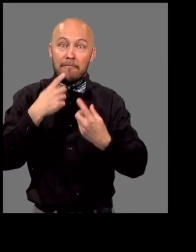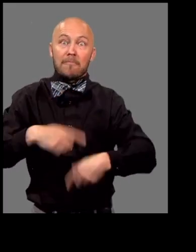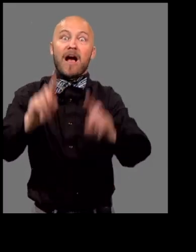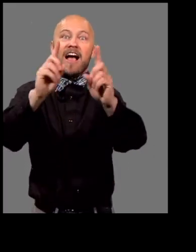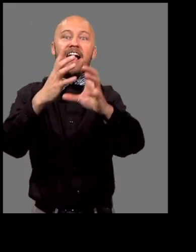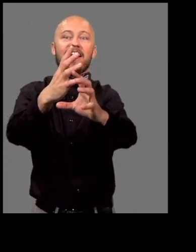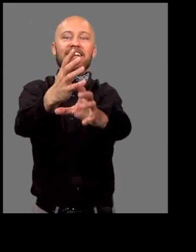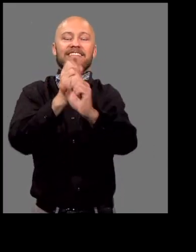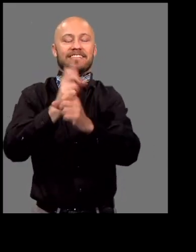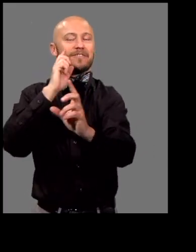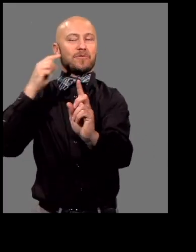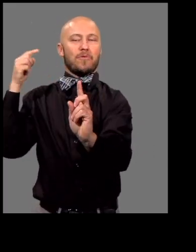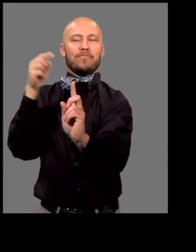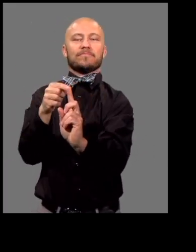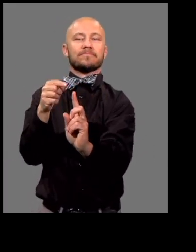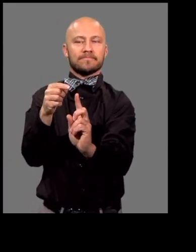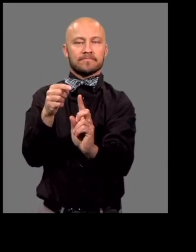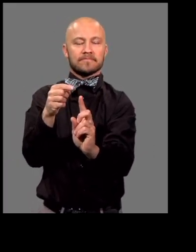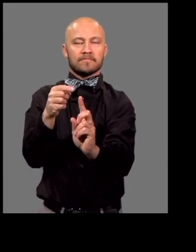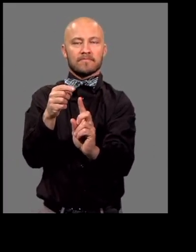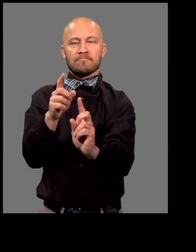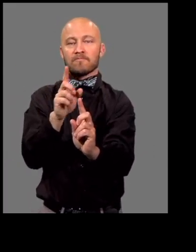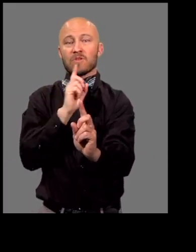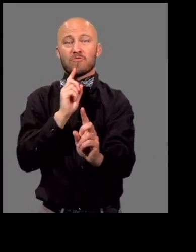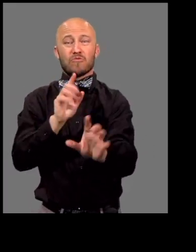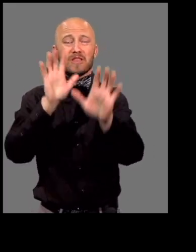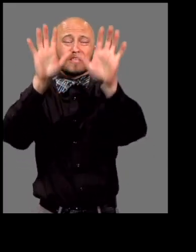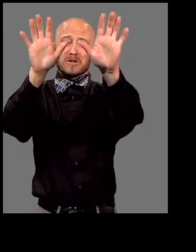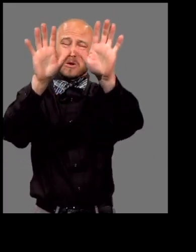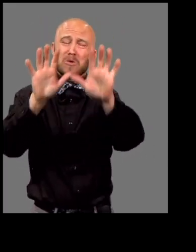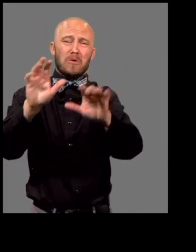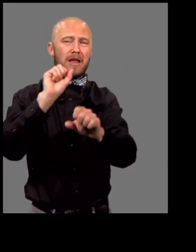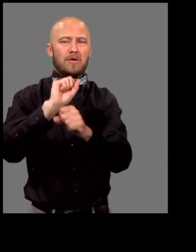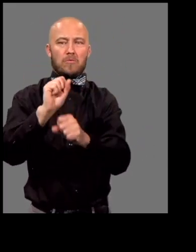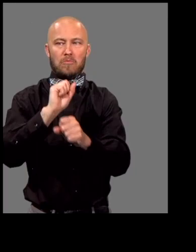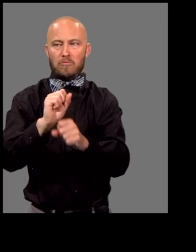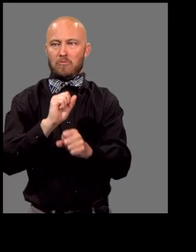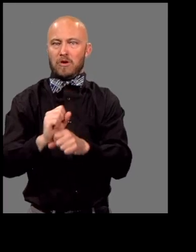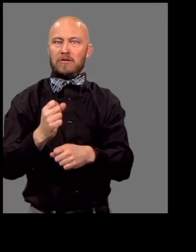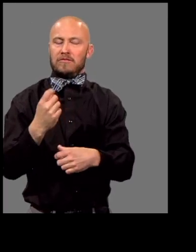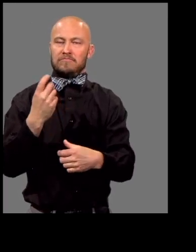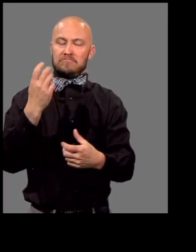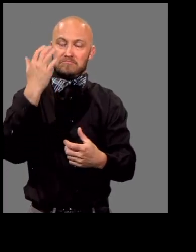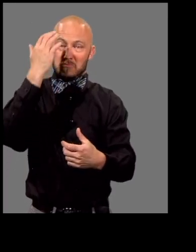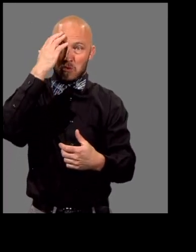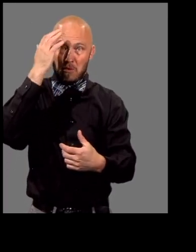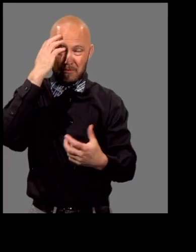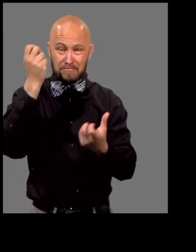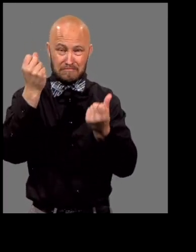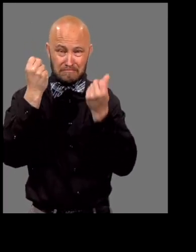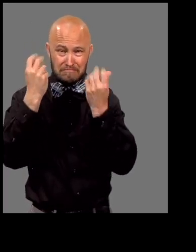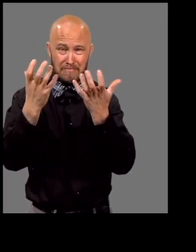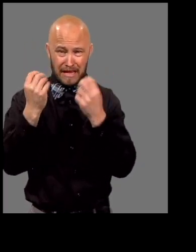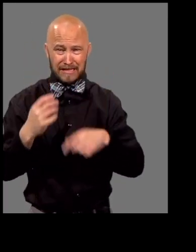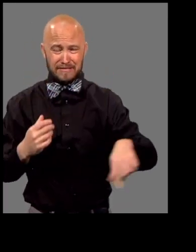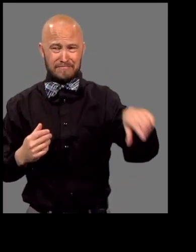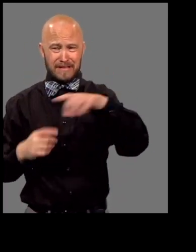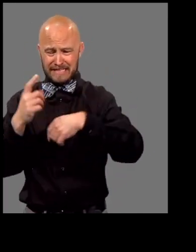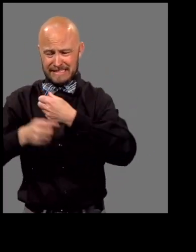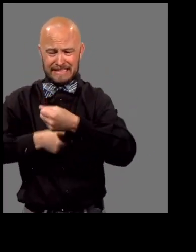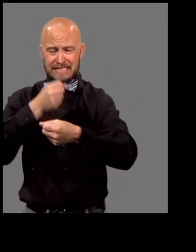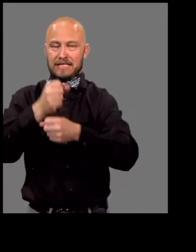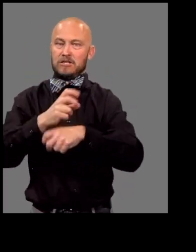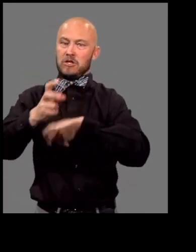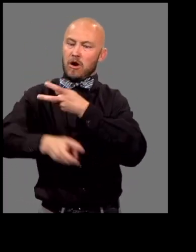your academic goals. This is a great achievement, considering many of you may have had one of the